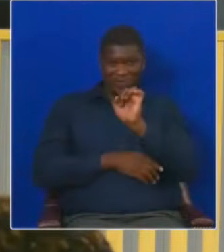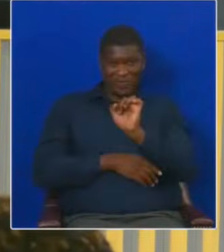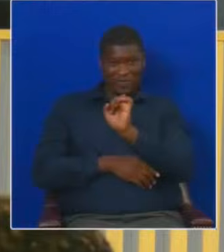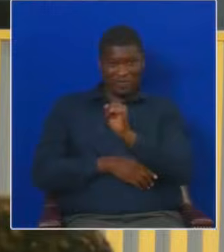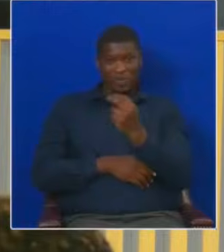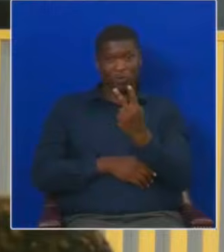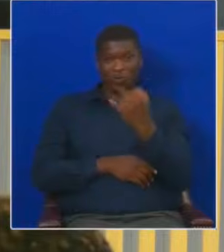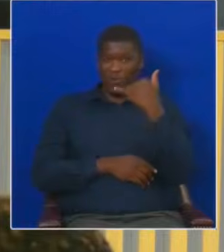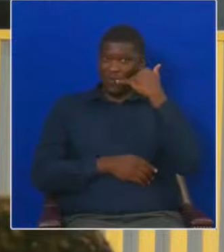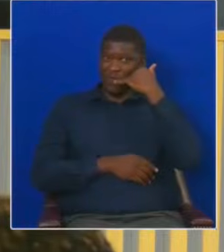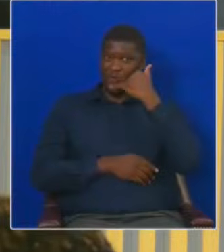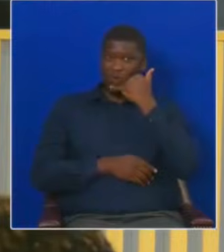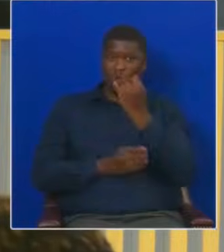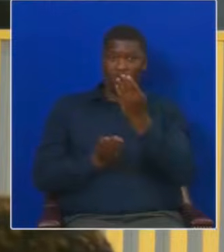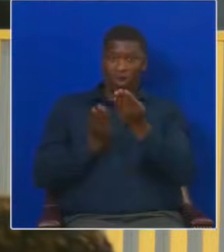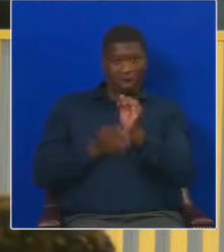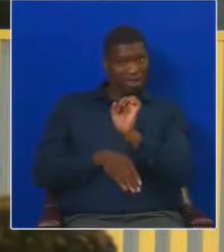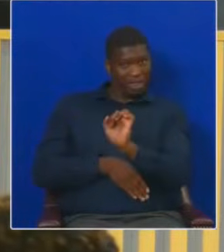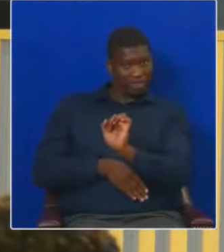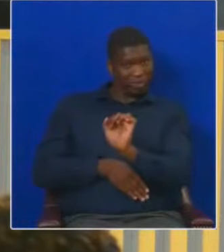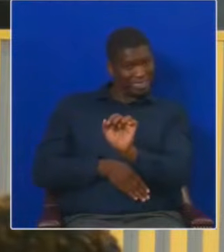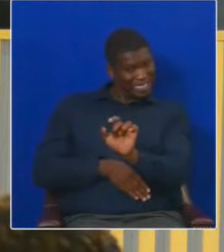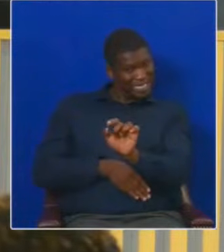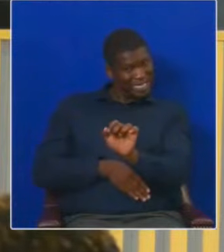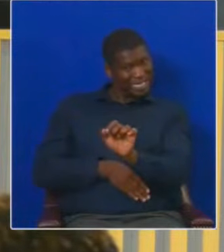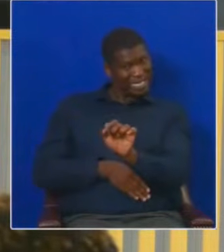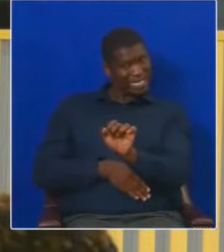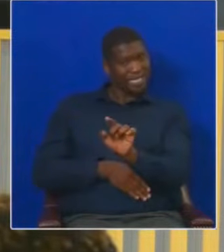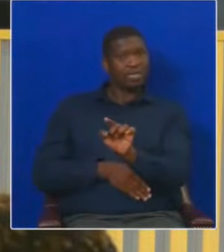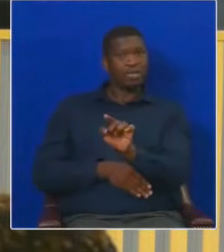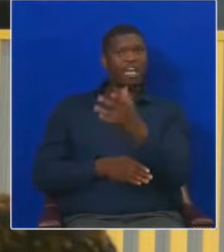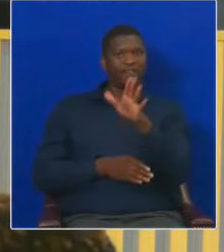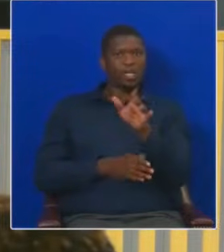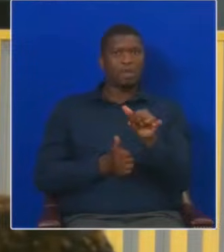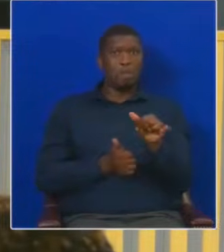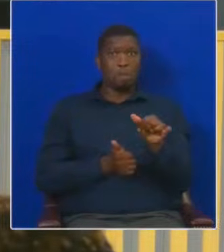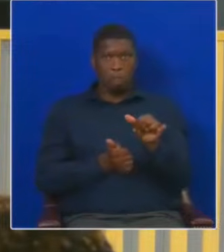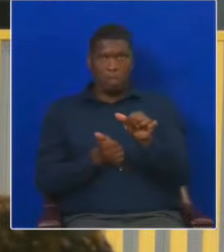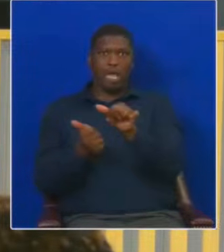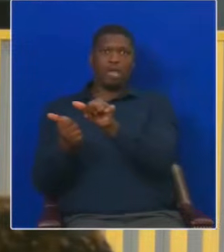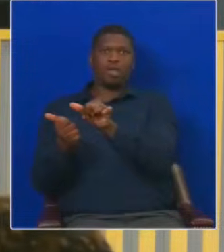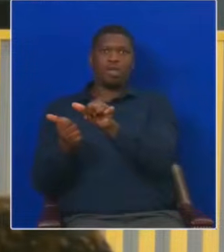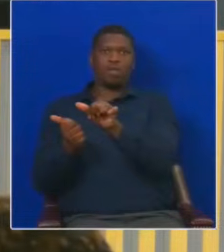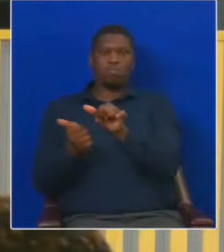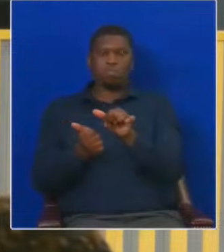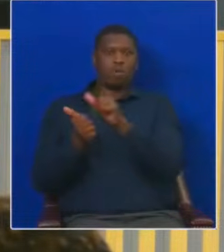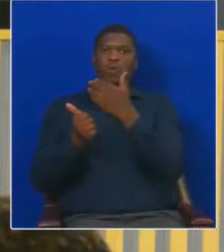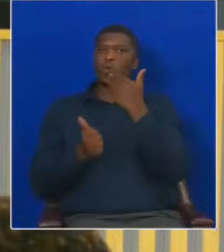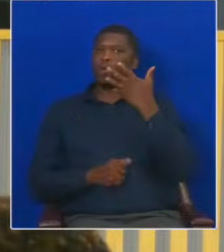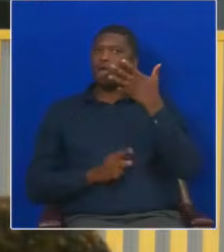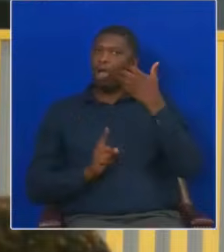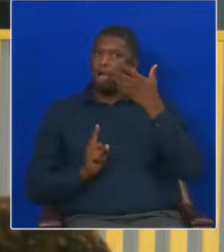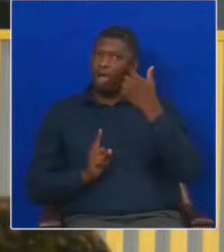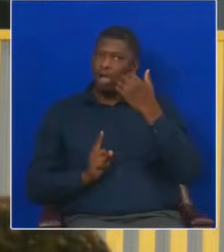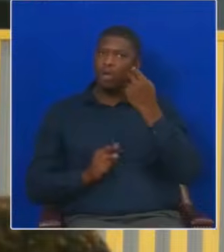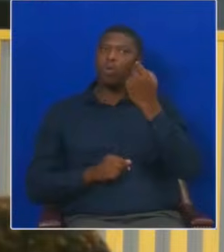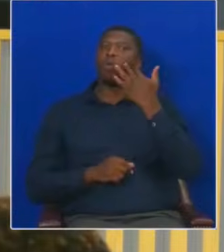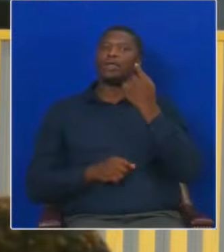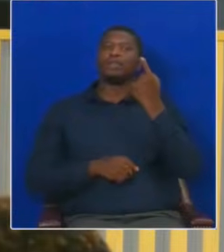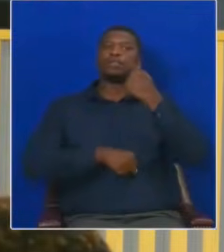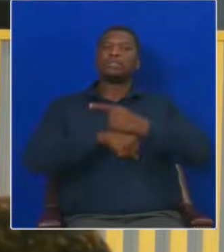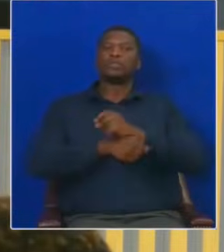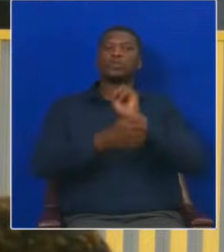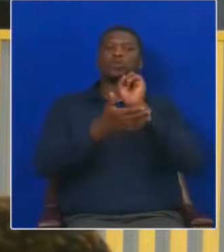talking about, they were returned to Mr. Nhlanhla on the 12th of